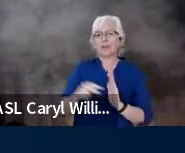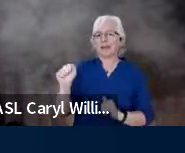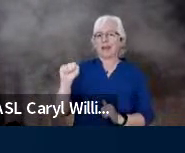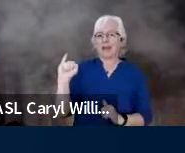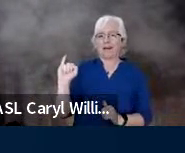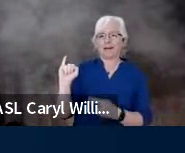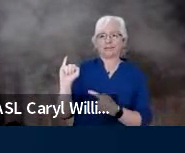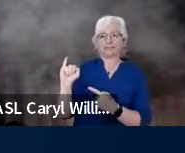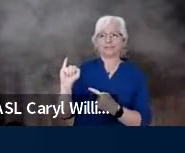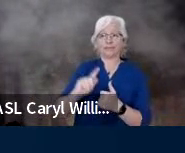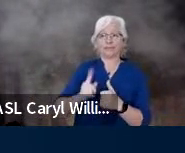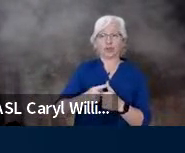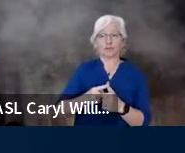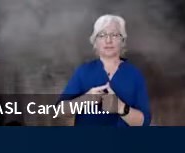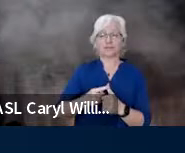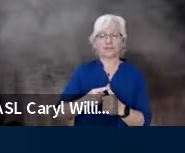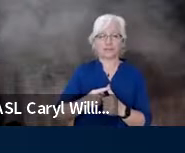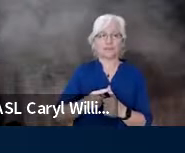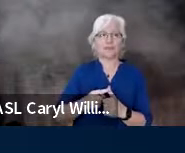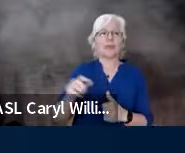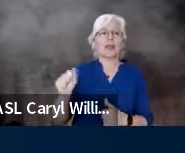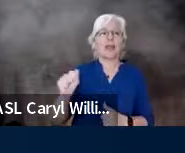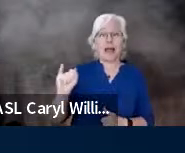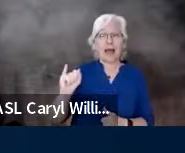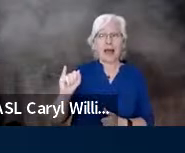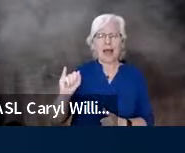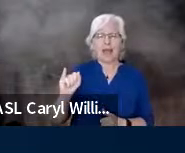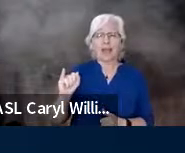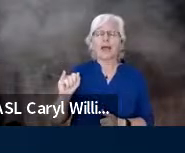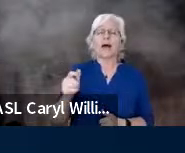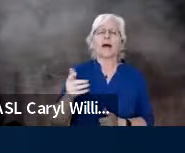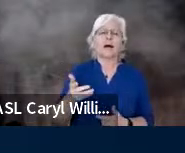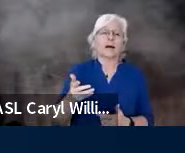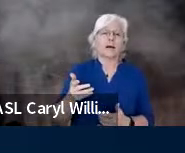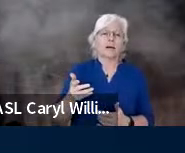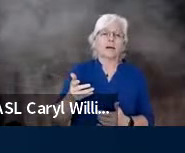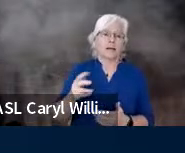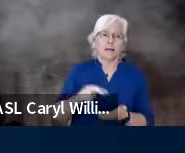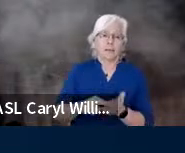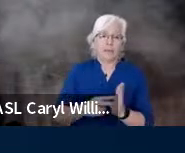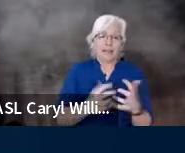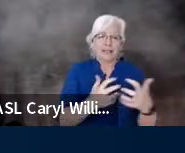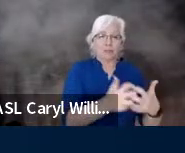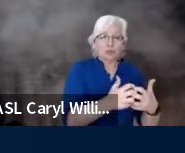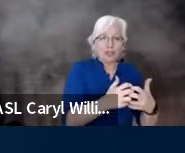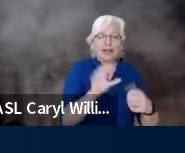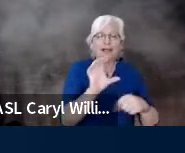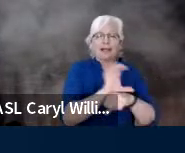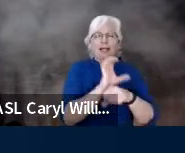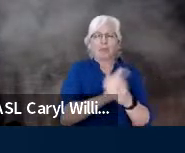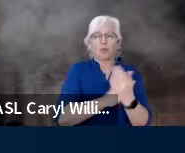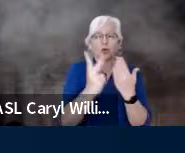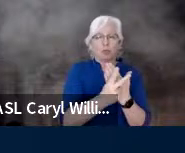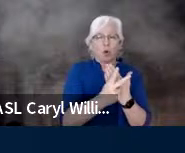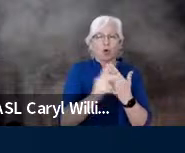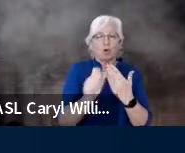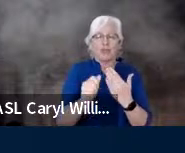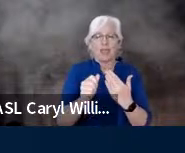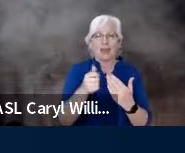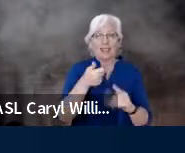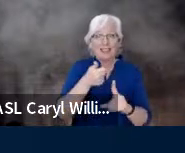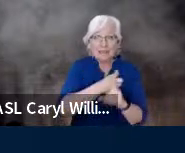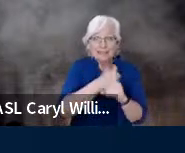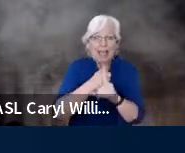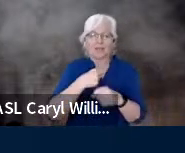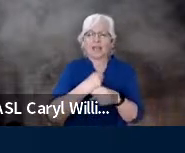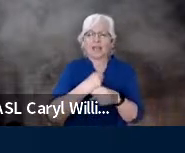so AI, artificial intelligence, refers to how machines and computer programs can make decisions based